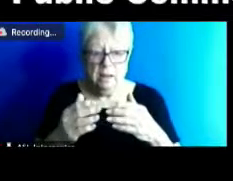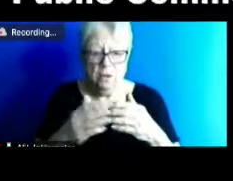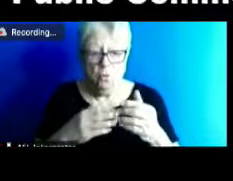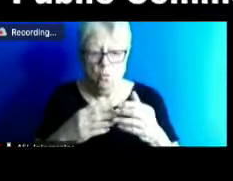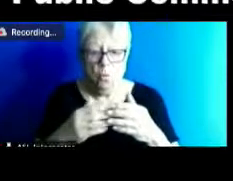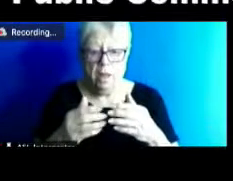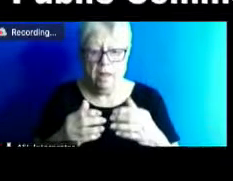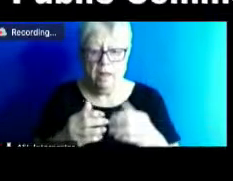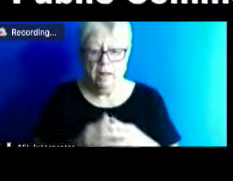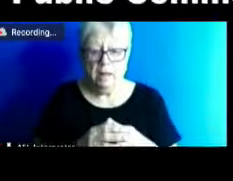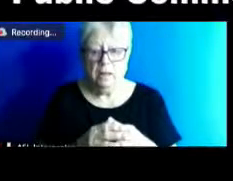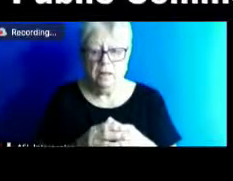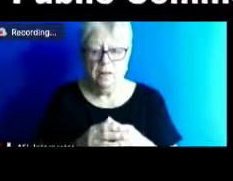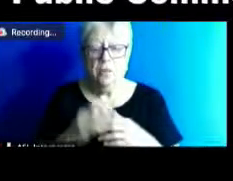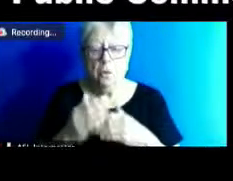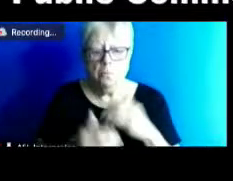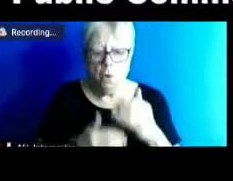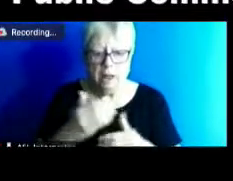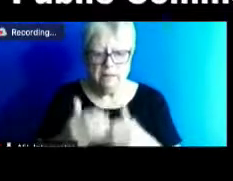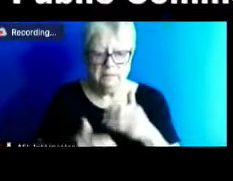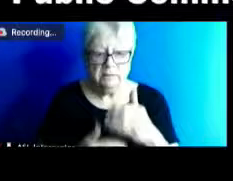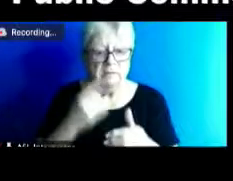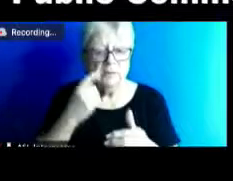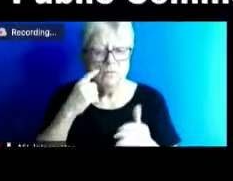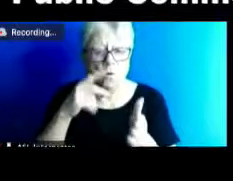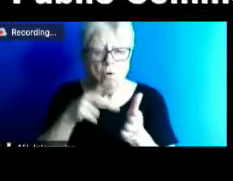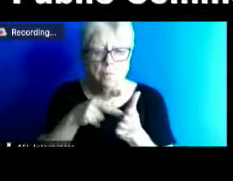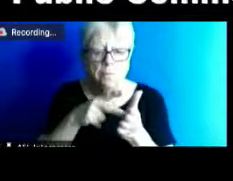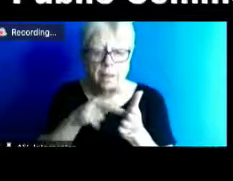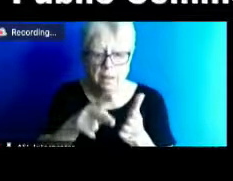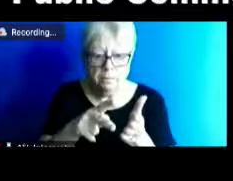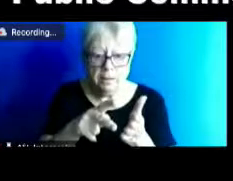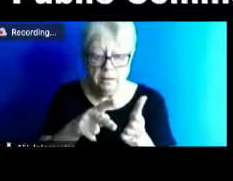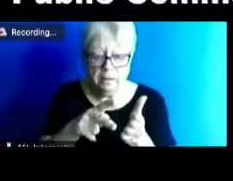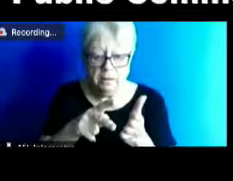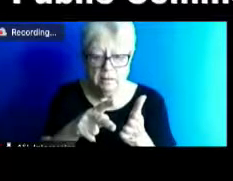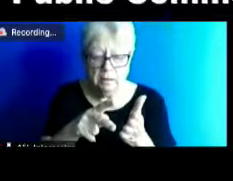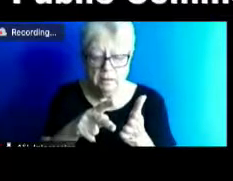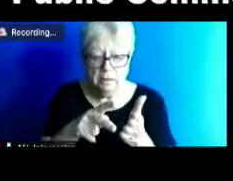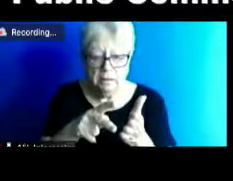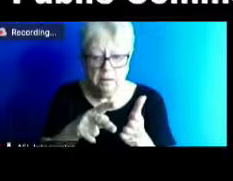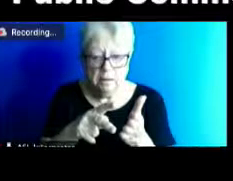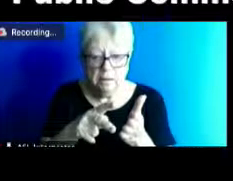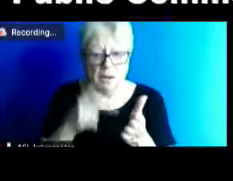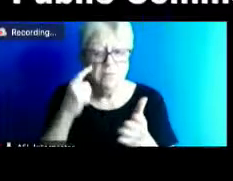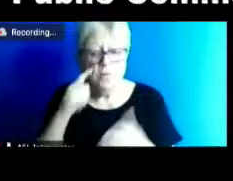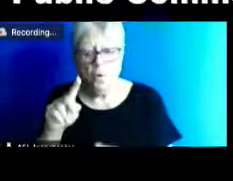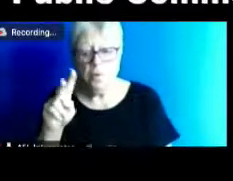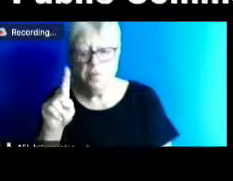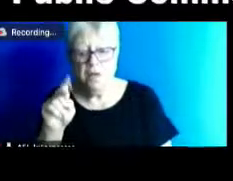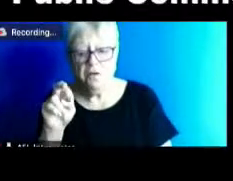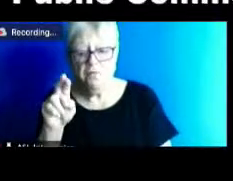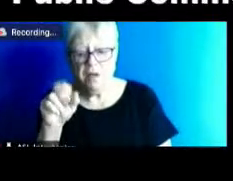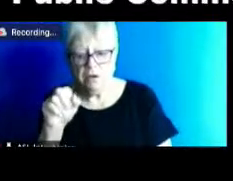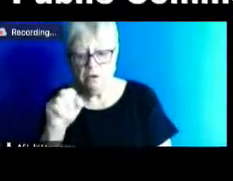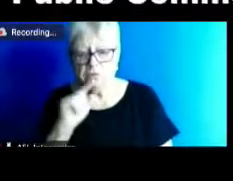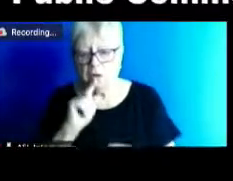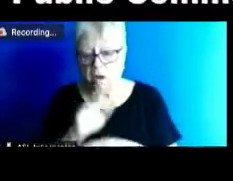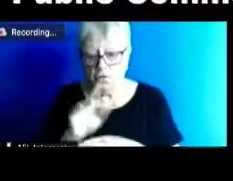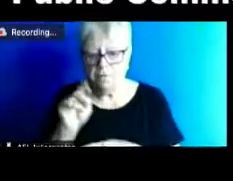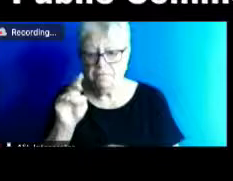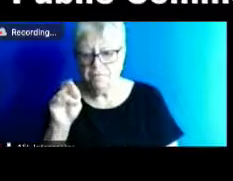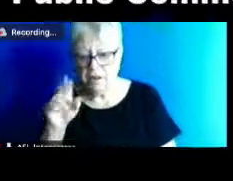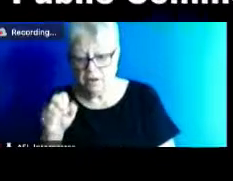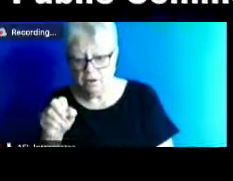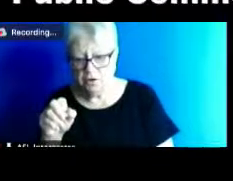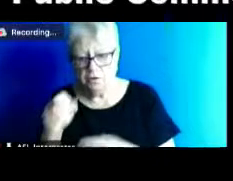the process for payment of vendors, contractors by the state during times